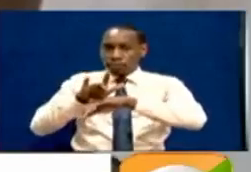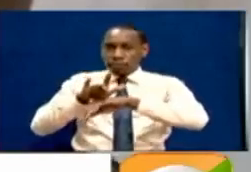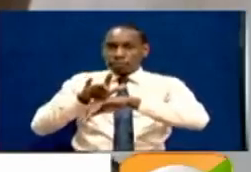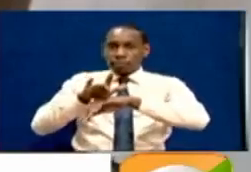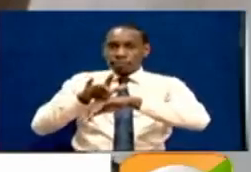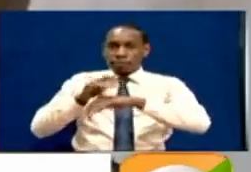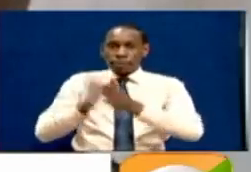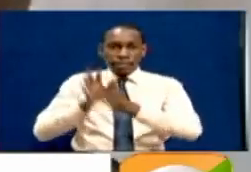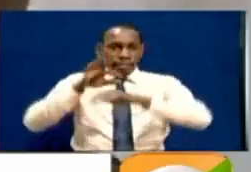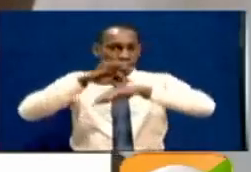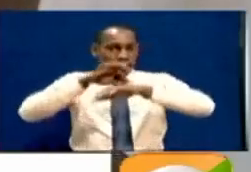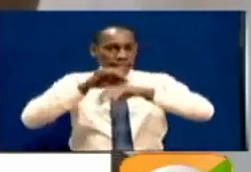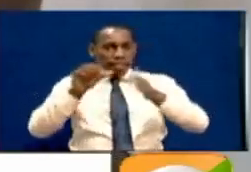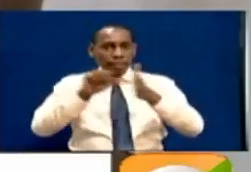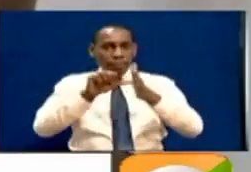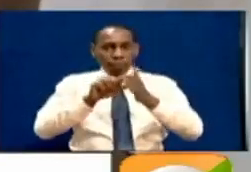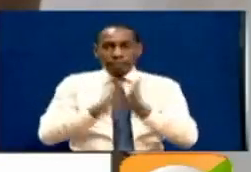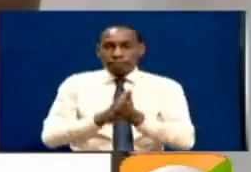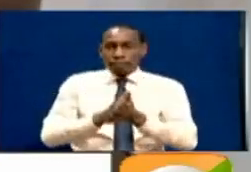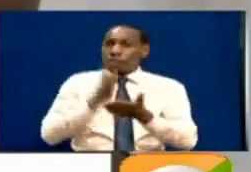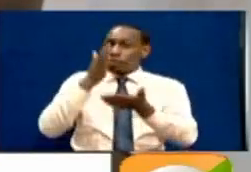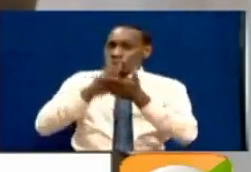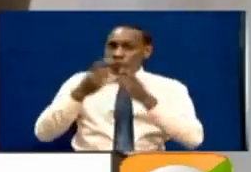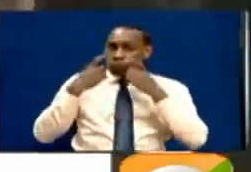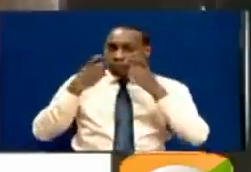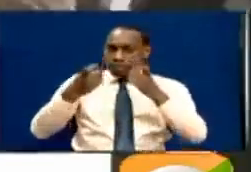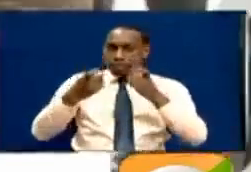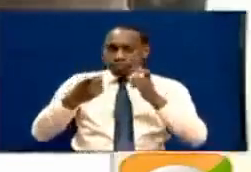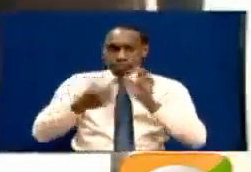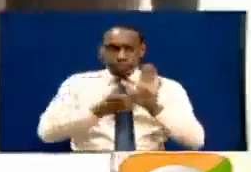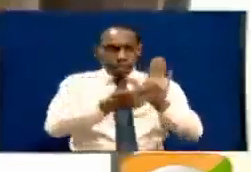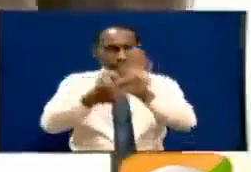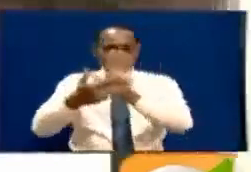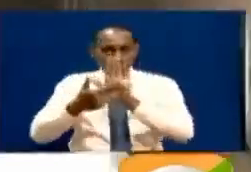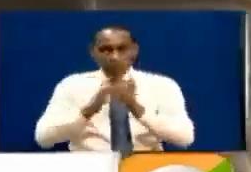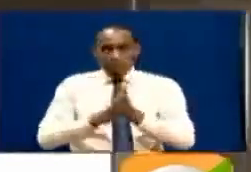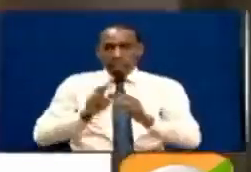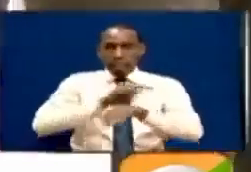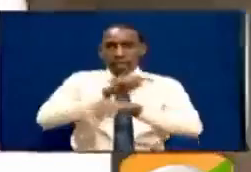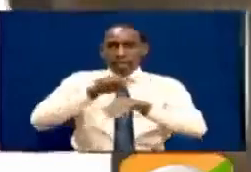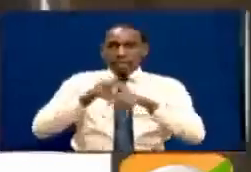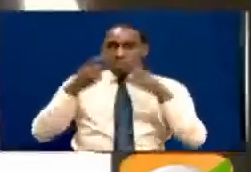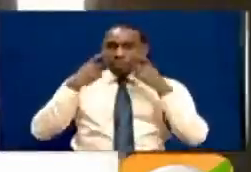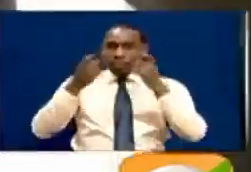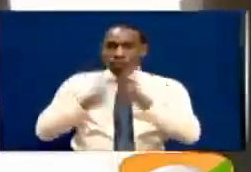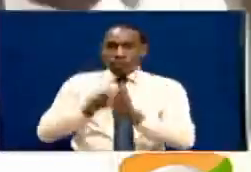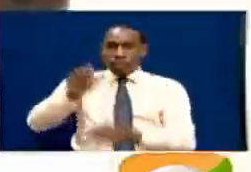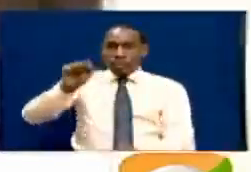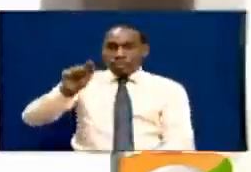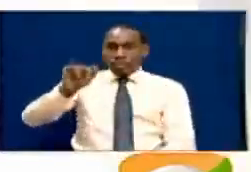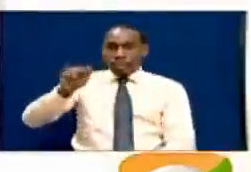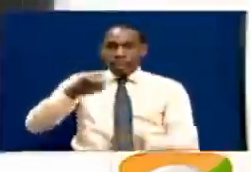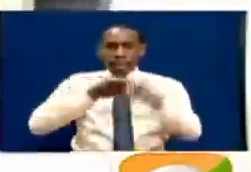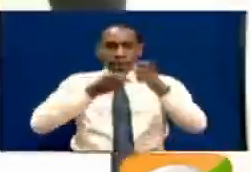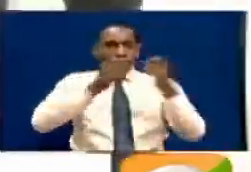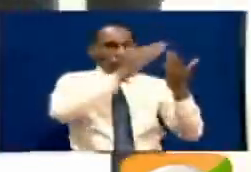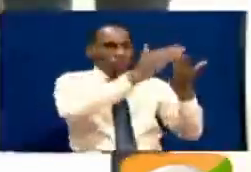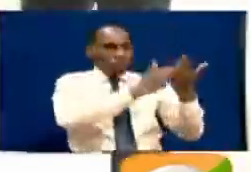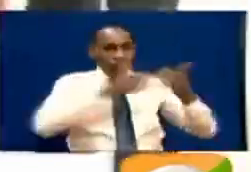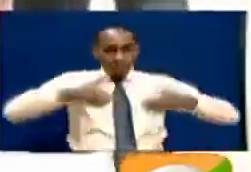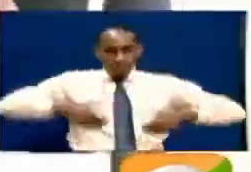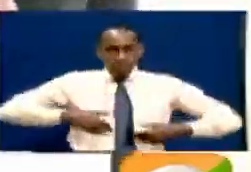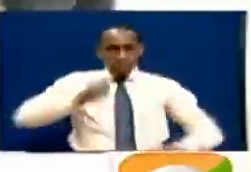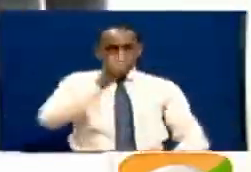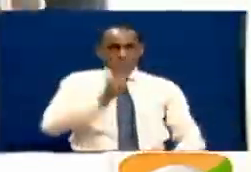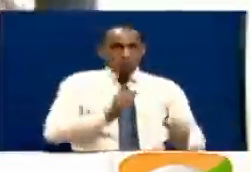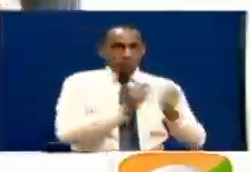started having skin rashes. Now the real AIDS started showing. According to the National AIDS and STI Control Program, the youth